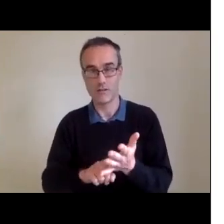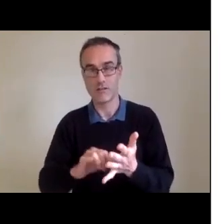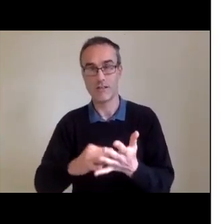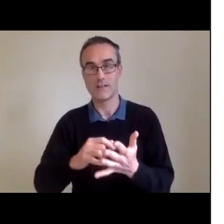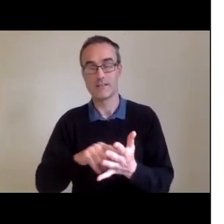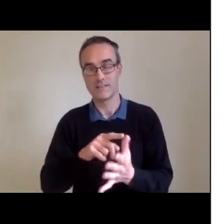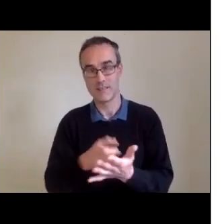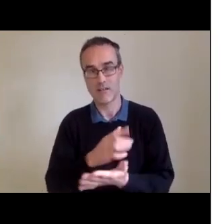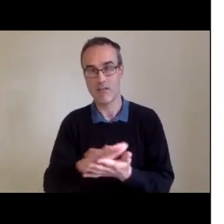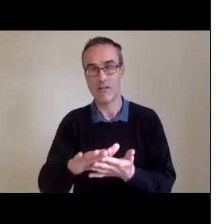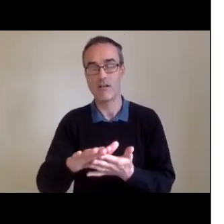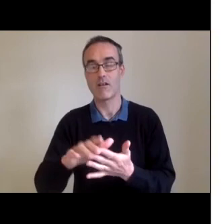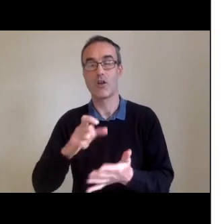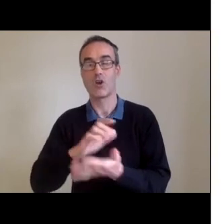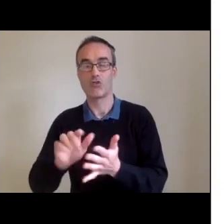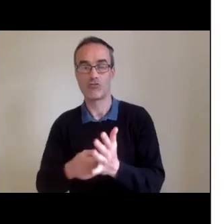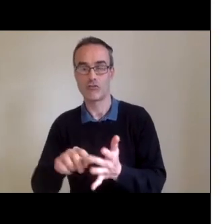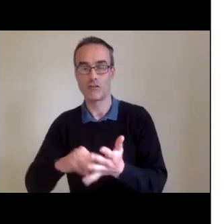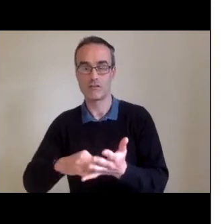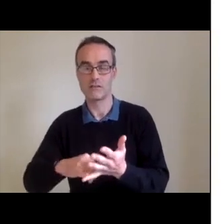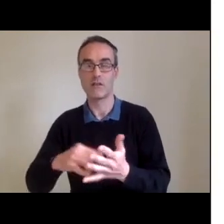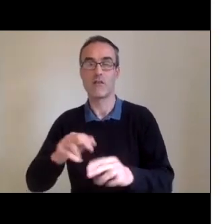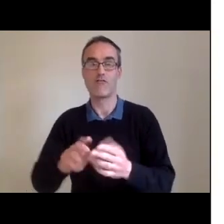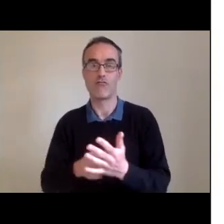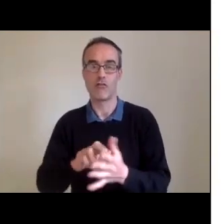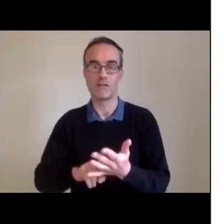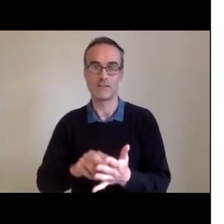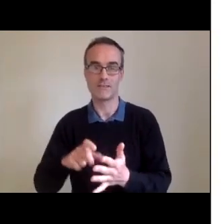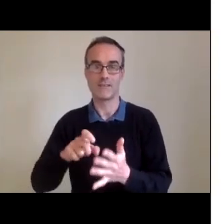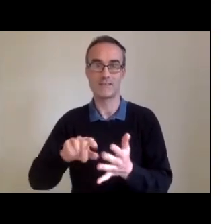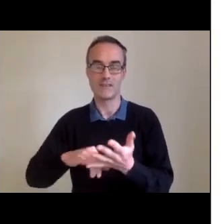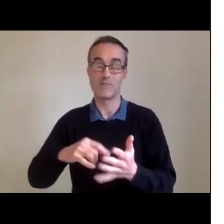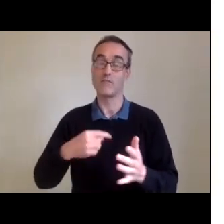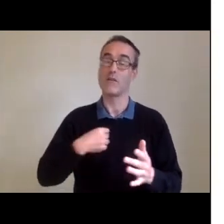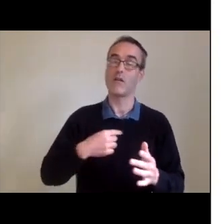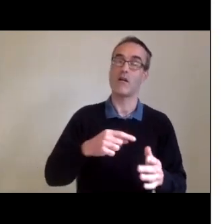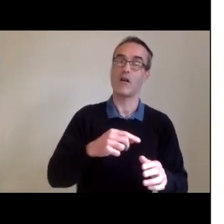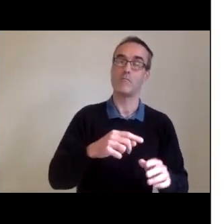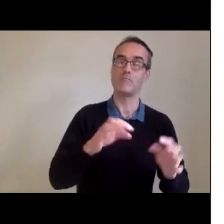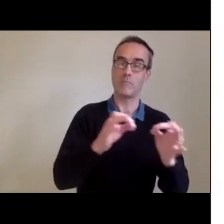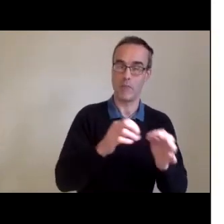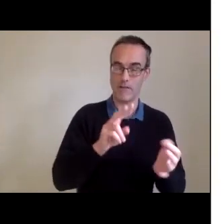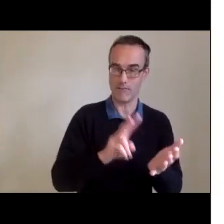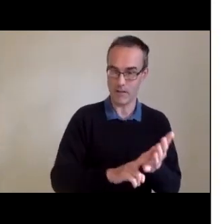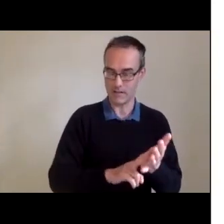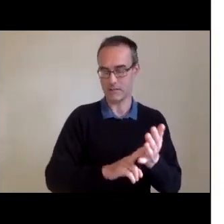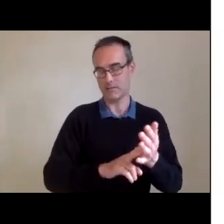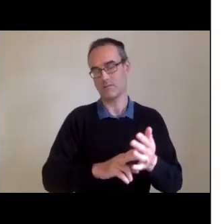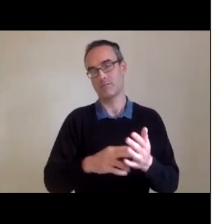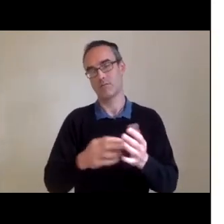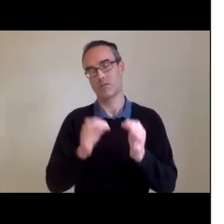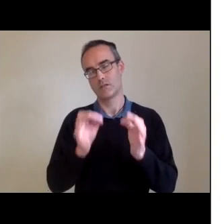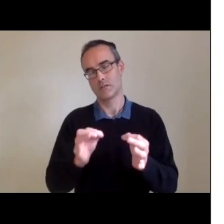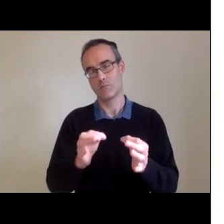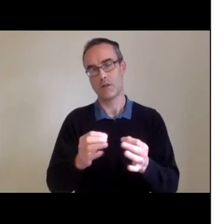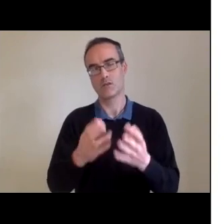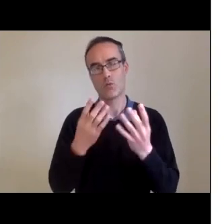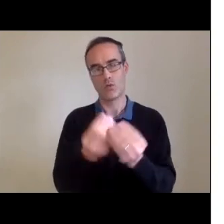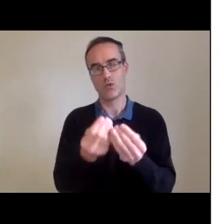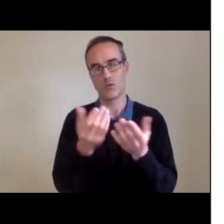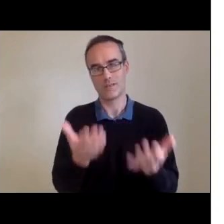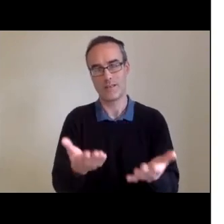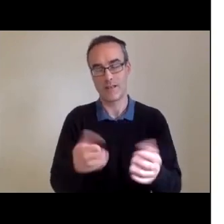on in the background. I'm Ben Valsler, Chemistry World's digital editor. It has been a pleasure and an honour to be with you today for the launch of